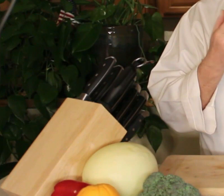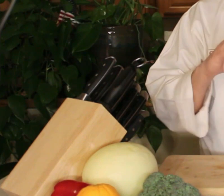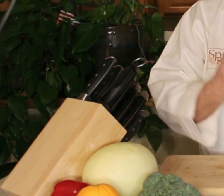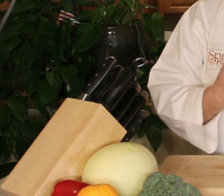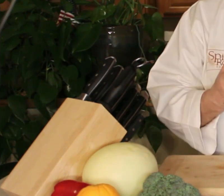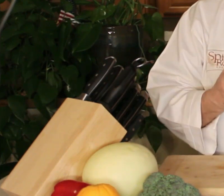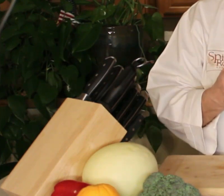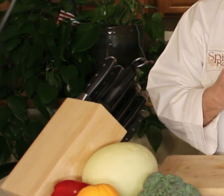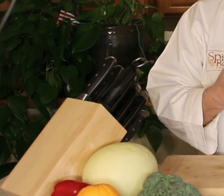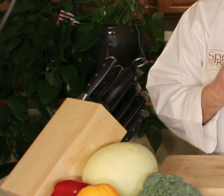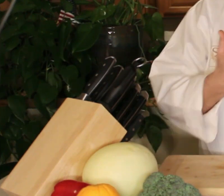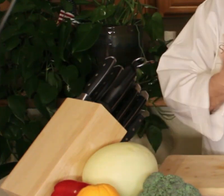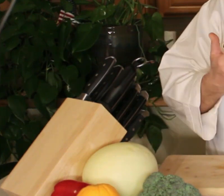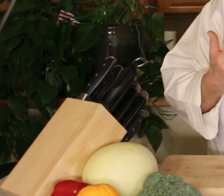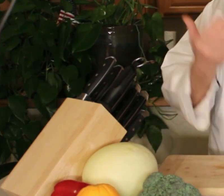Welcome back to class.